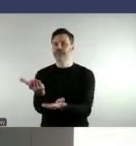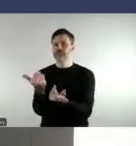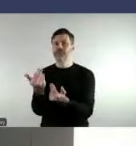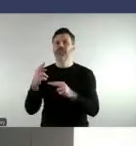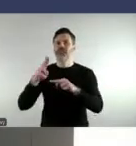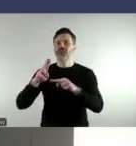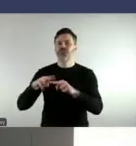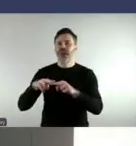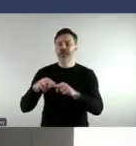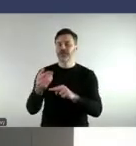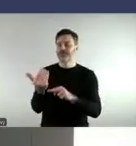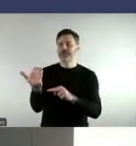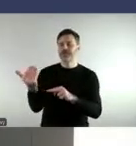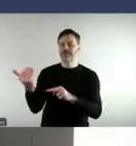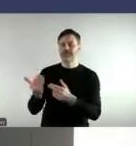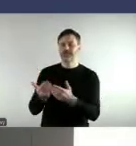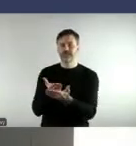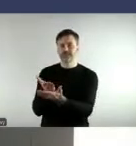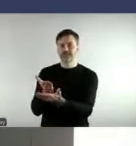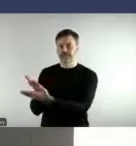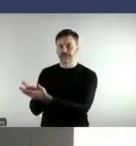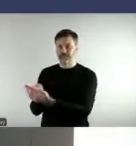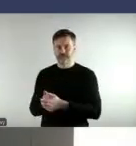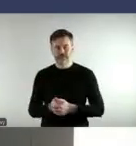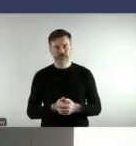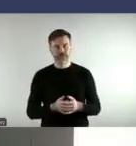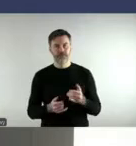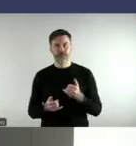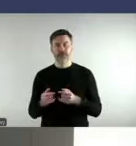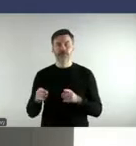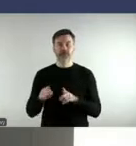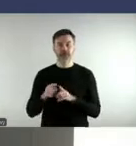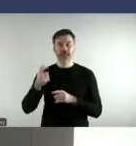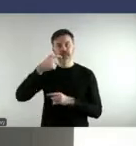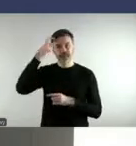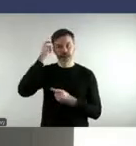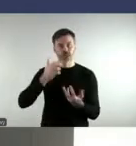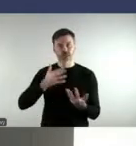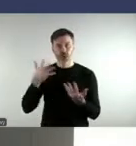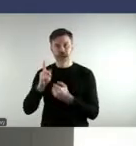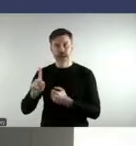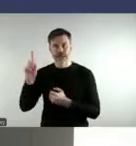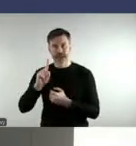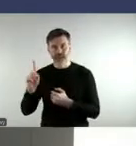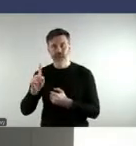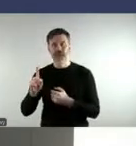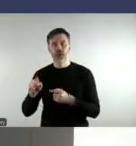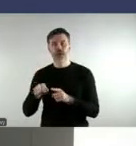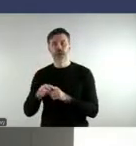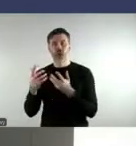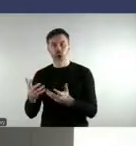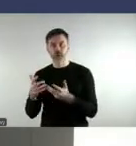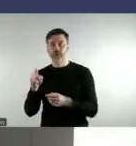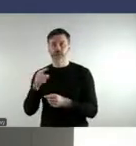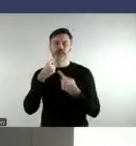our partners to provide their equipment. What is important is to be able to use